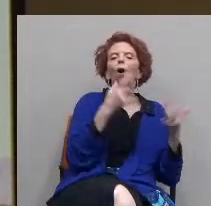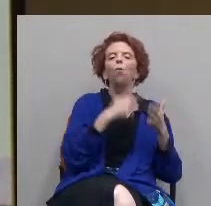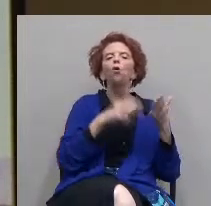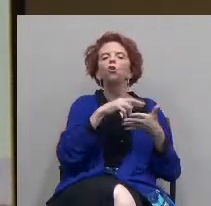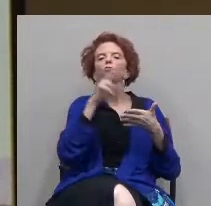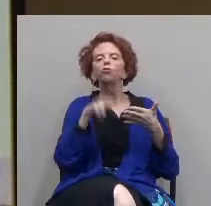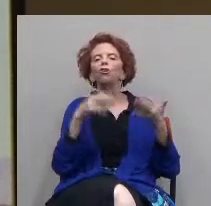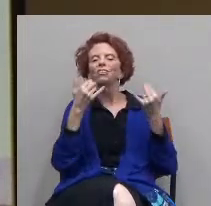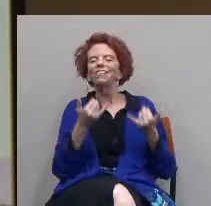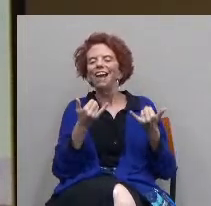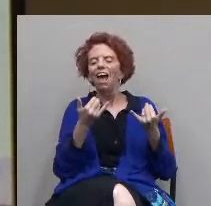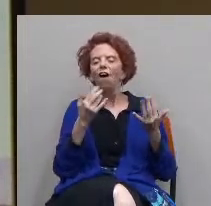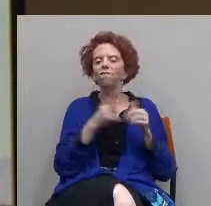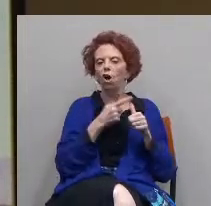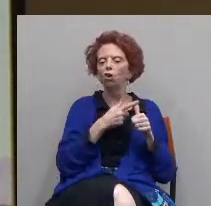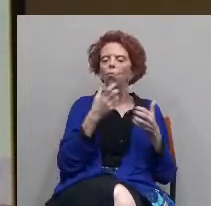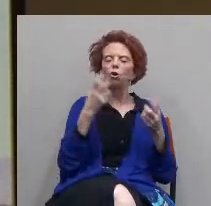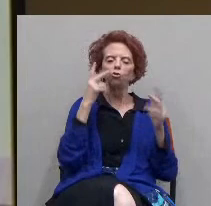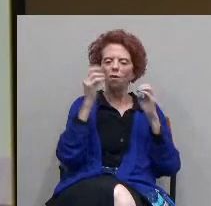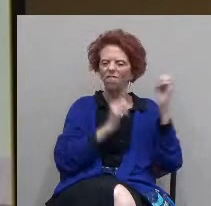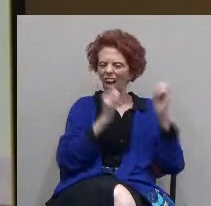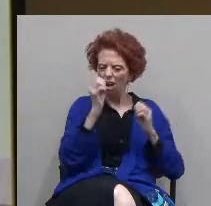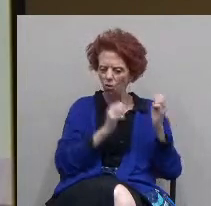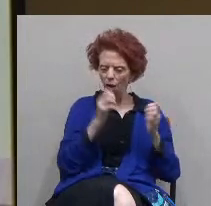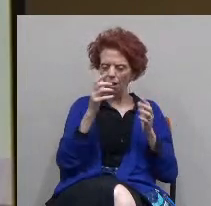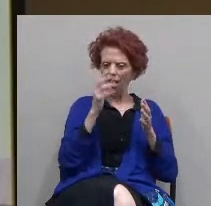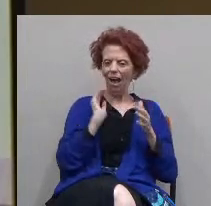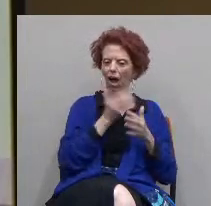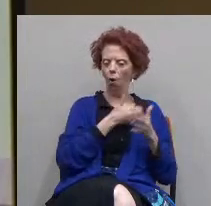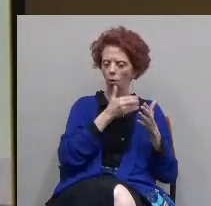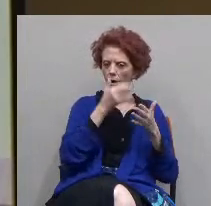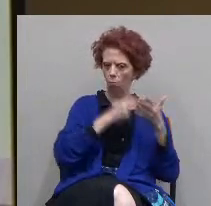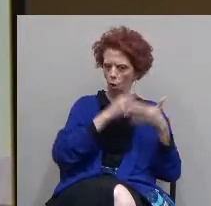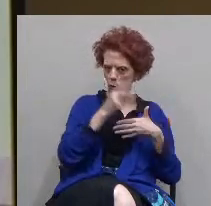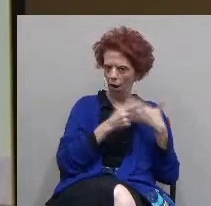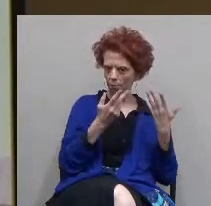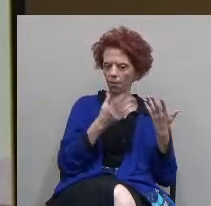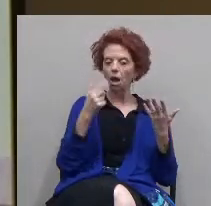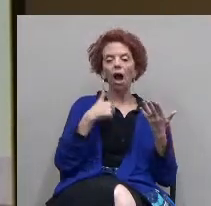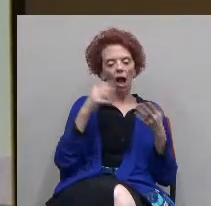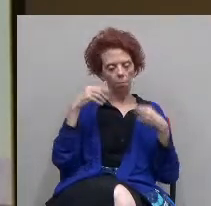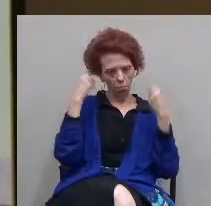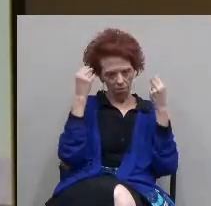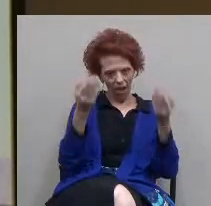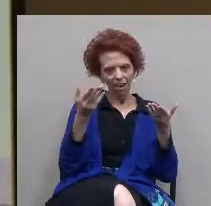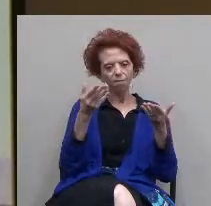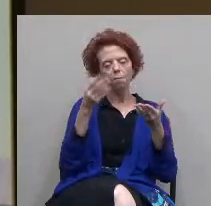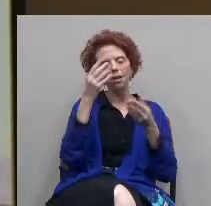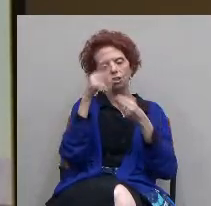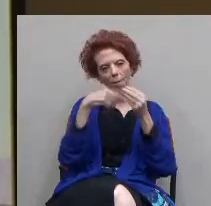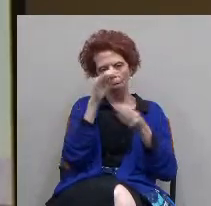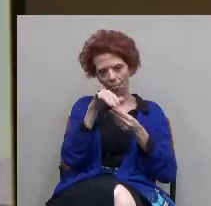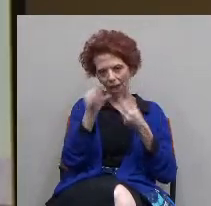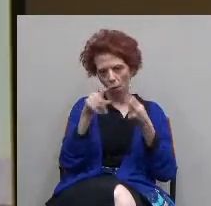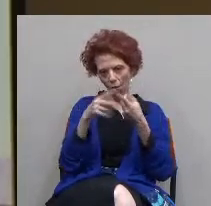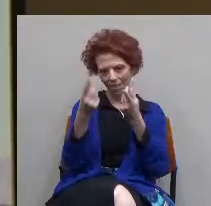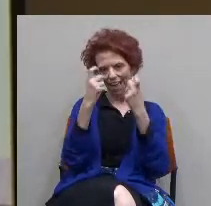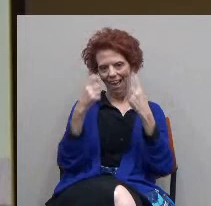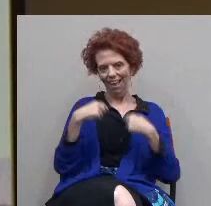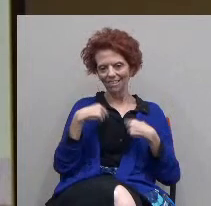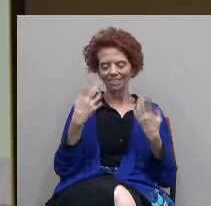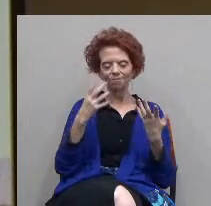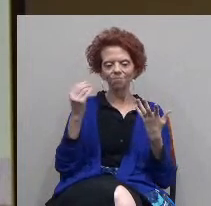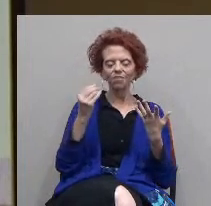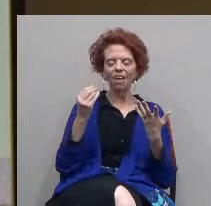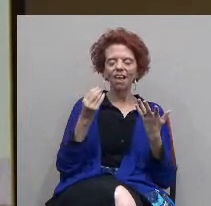from those things? So how they want to evaluate basically our programs. So I provide information on that to them when they ask at the table. They